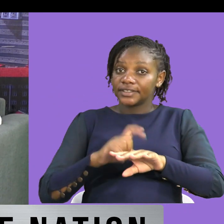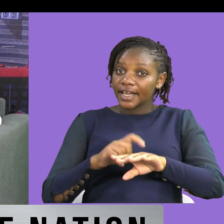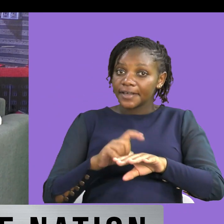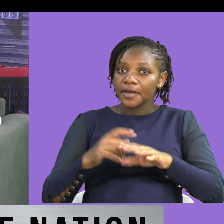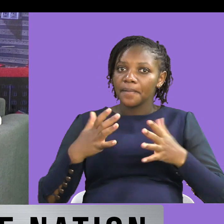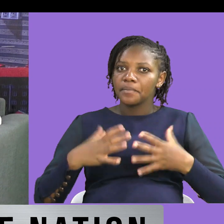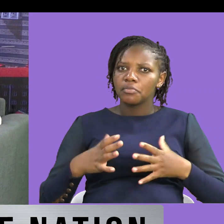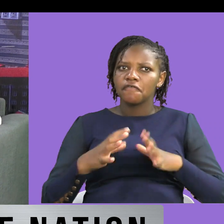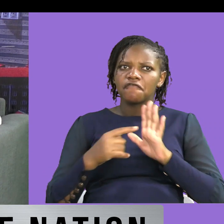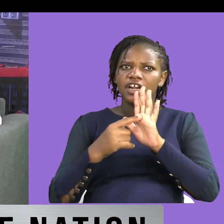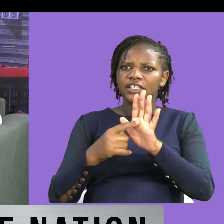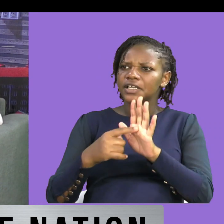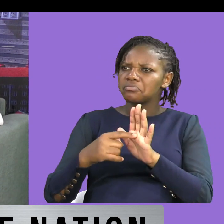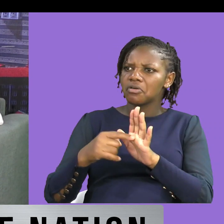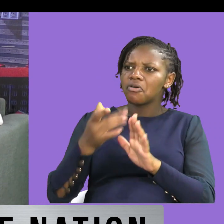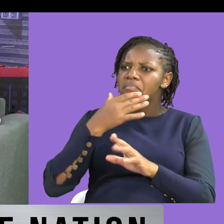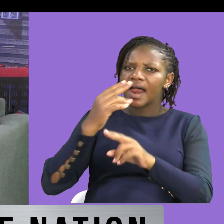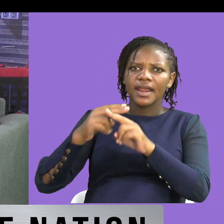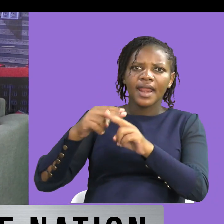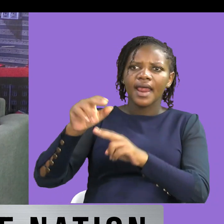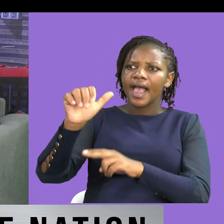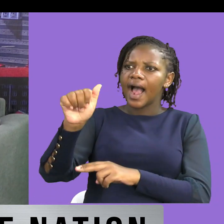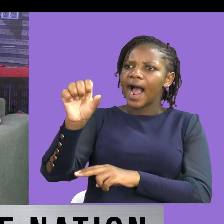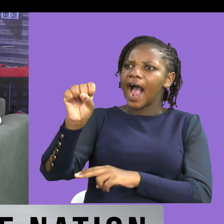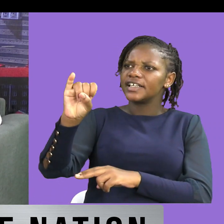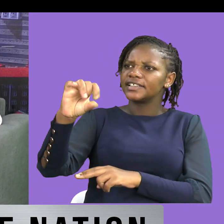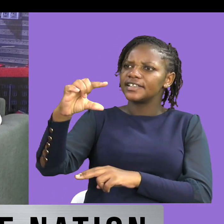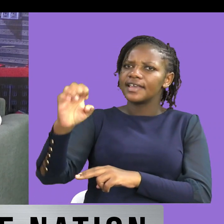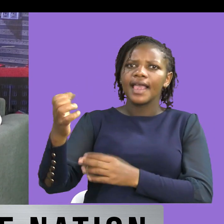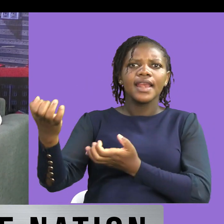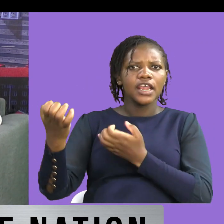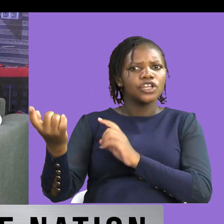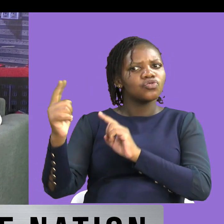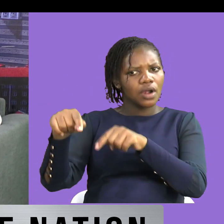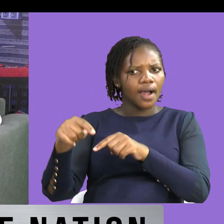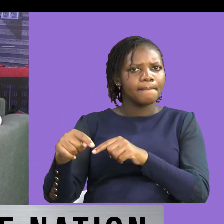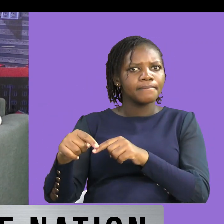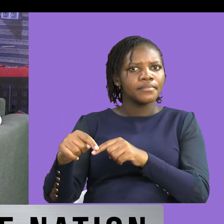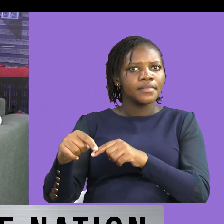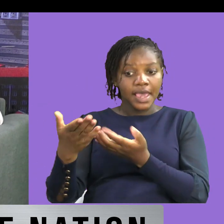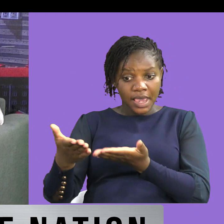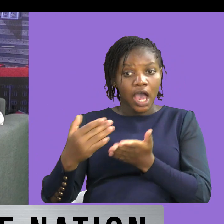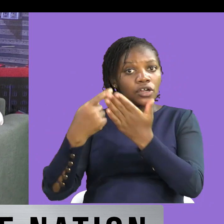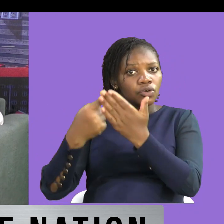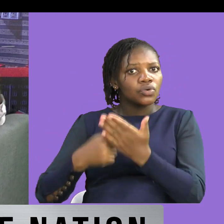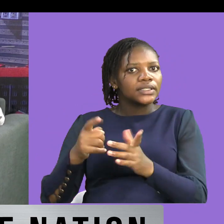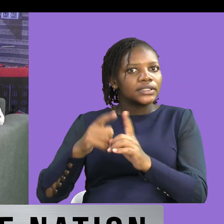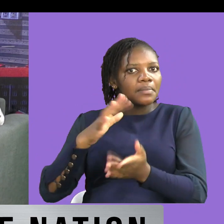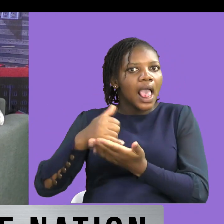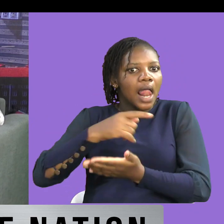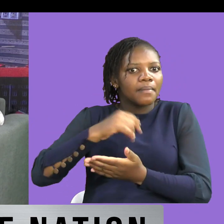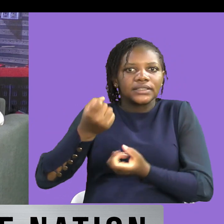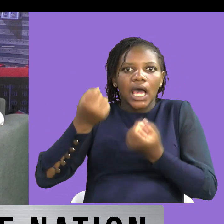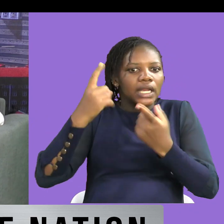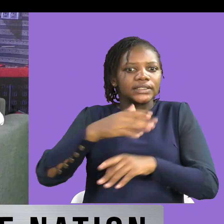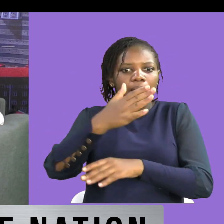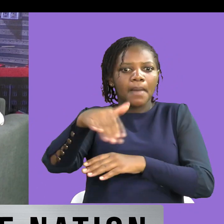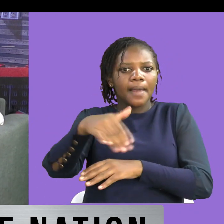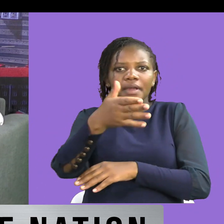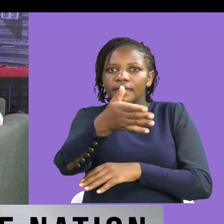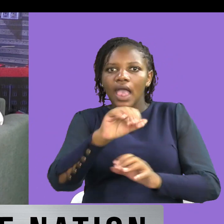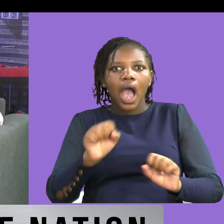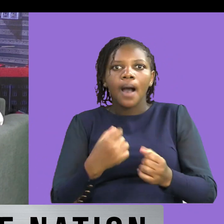people like Asige should come and basically grace this show and also help us to understand what is going on in Parliament. Yes. I